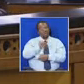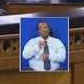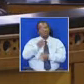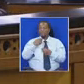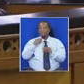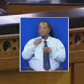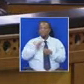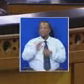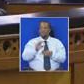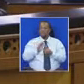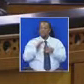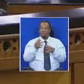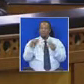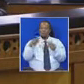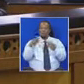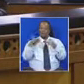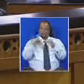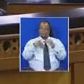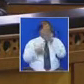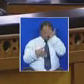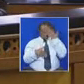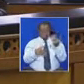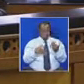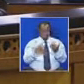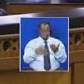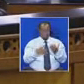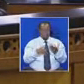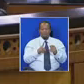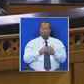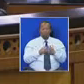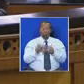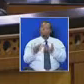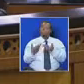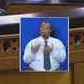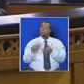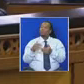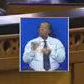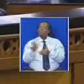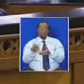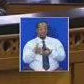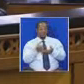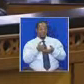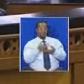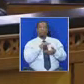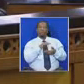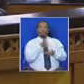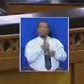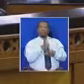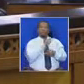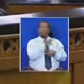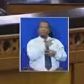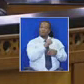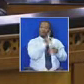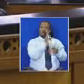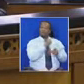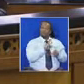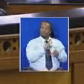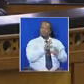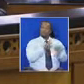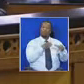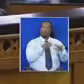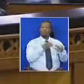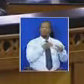bankruptcy, by taxing the productive sectors more in favour of the ruling class that produce nothing. To make that problem,